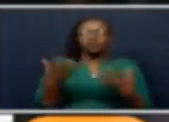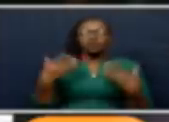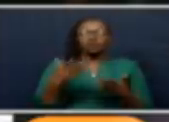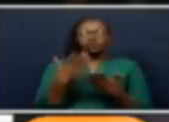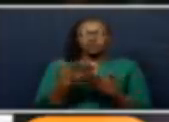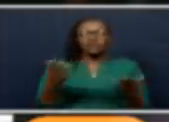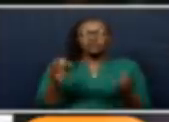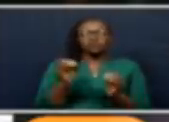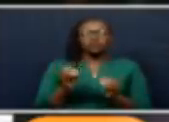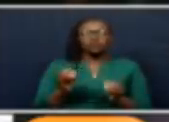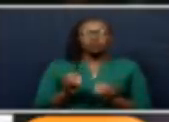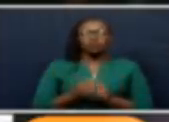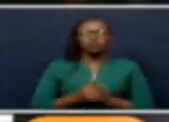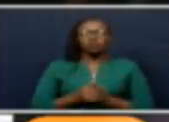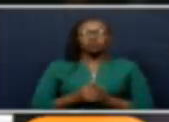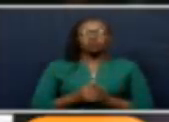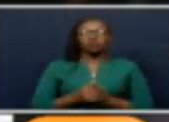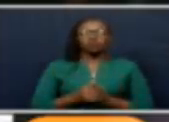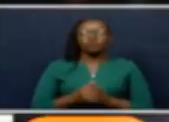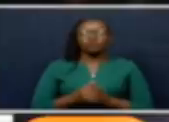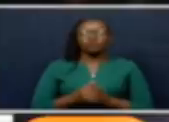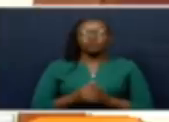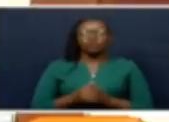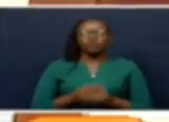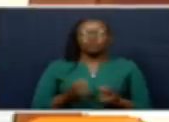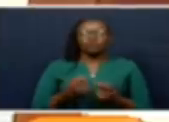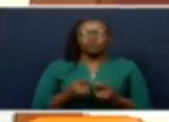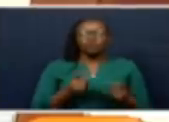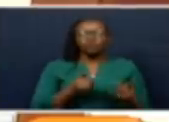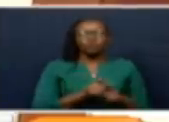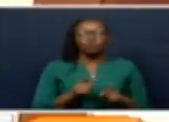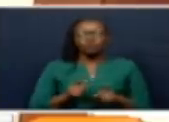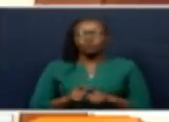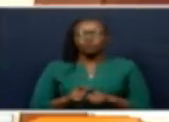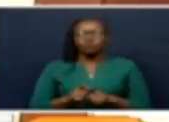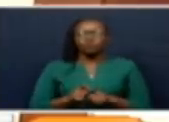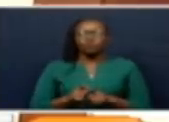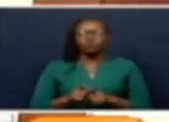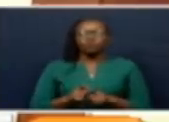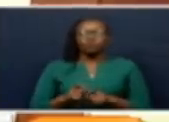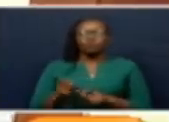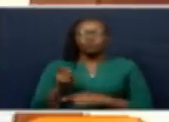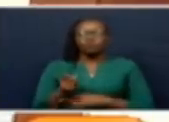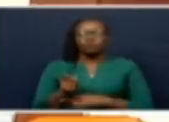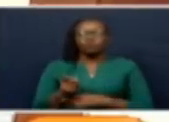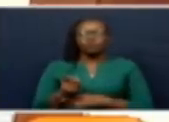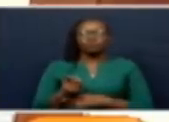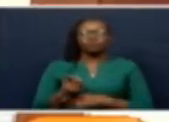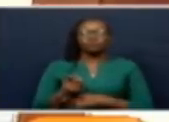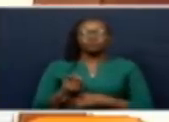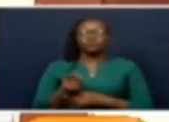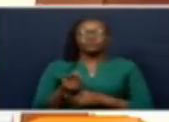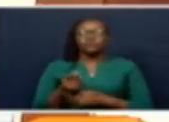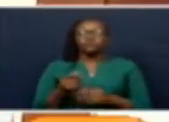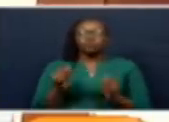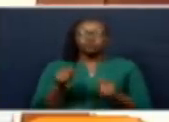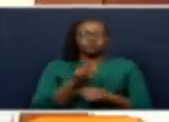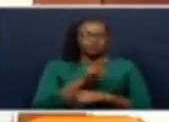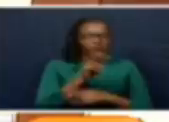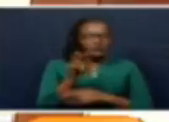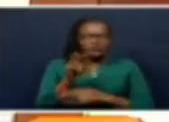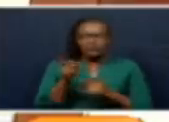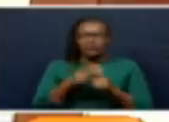And nothing happened. Yeah. Business went on. Our shilling remained steady. But we were shut down.